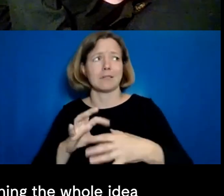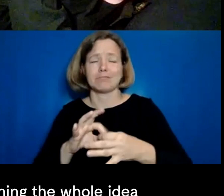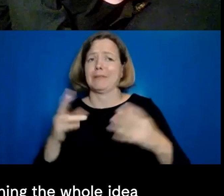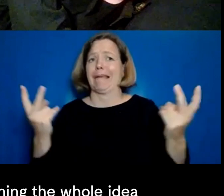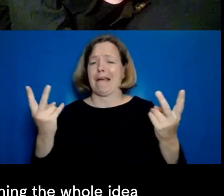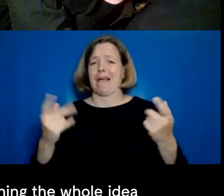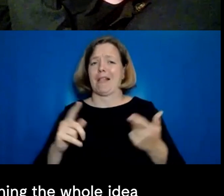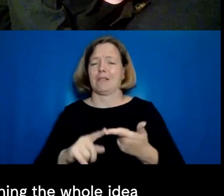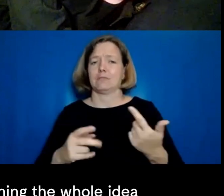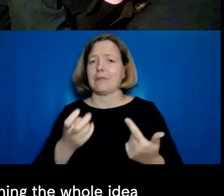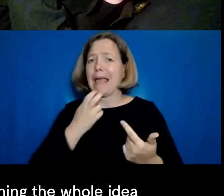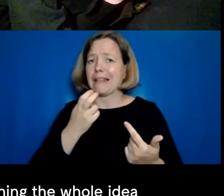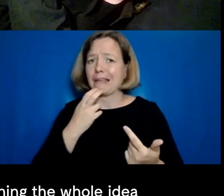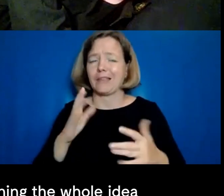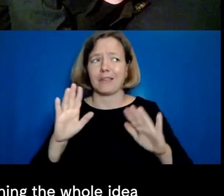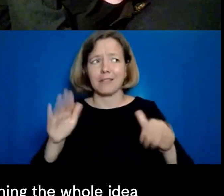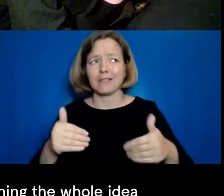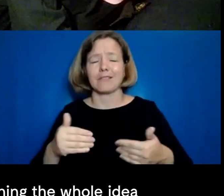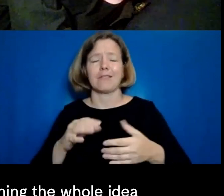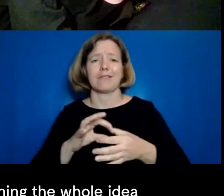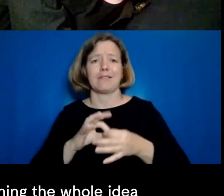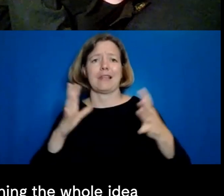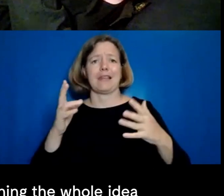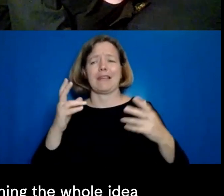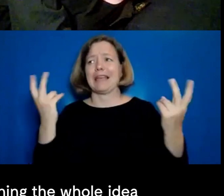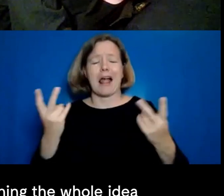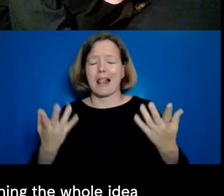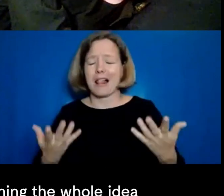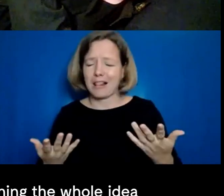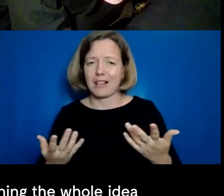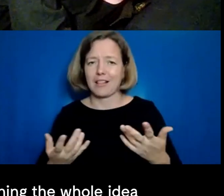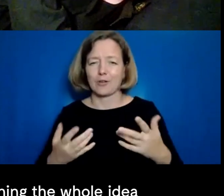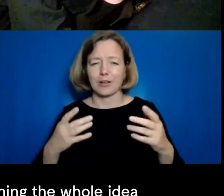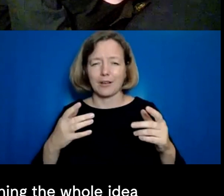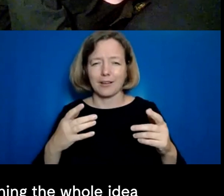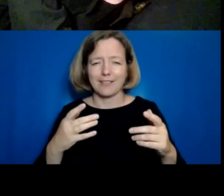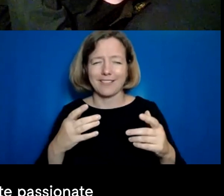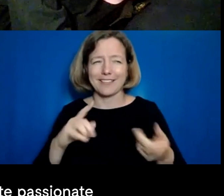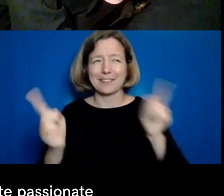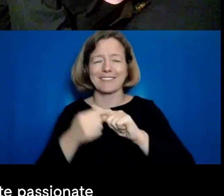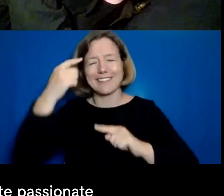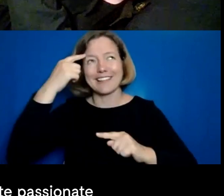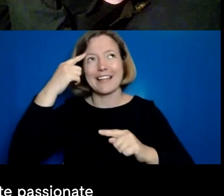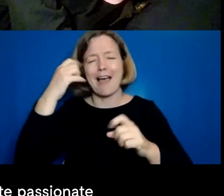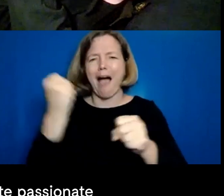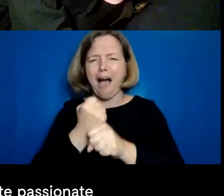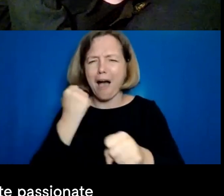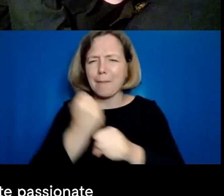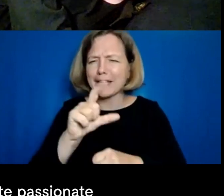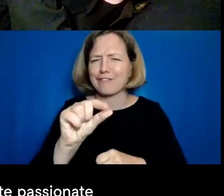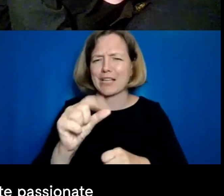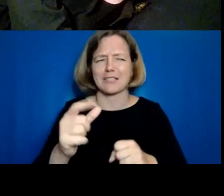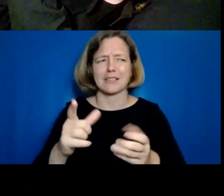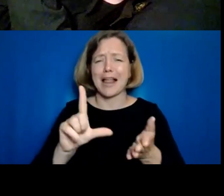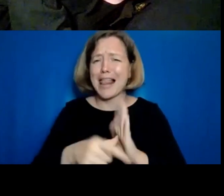and just rethinking, turning the whole idea of what work and performing looks like. I'm sorry, I feel quite passionate about that